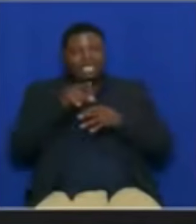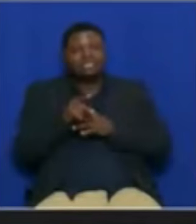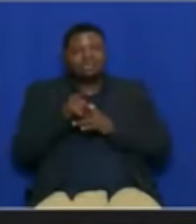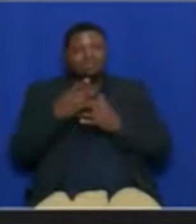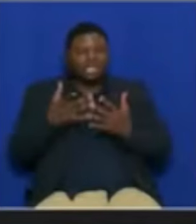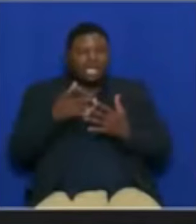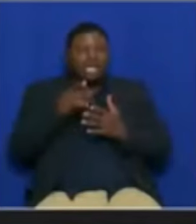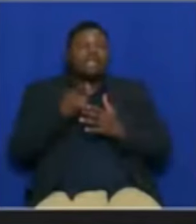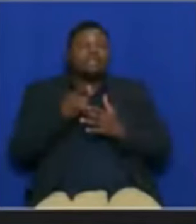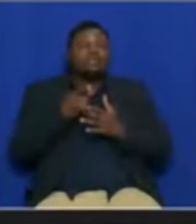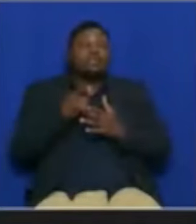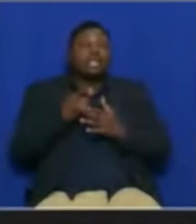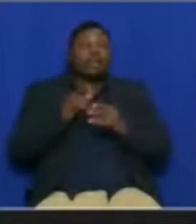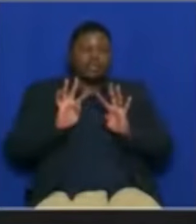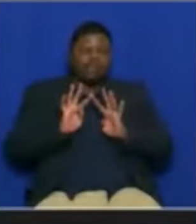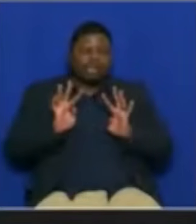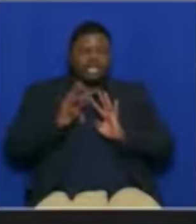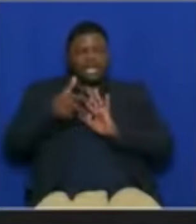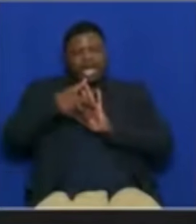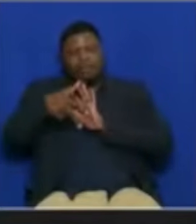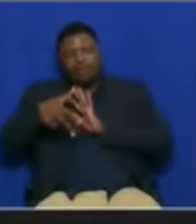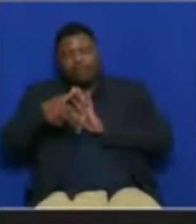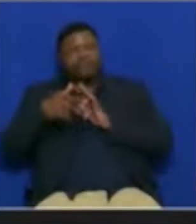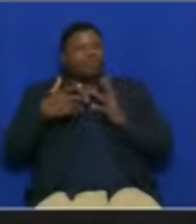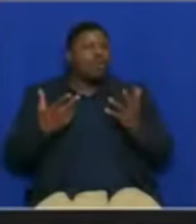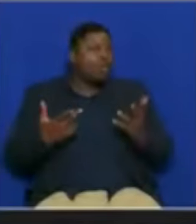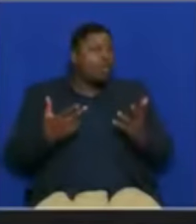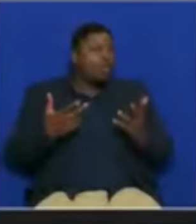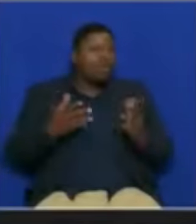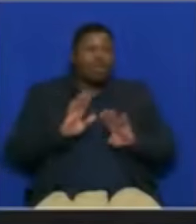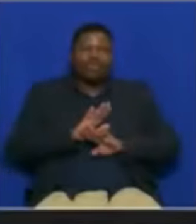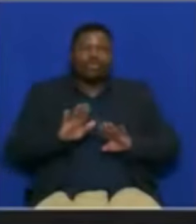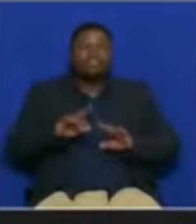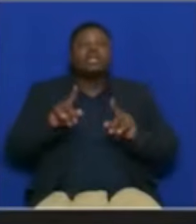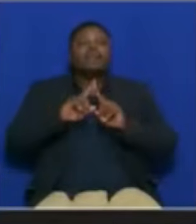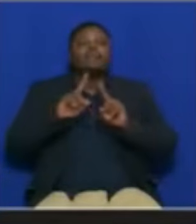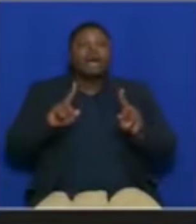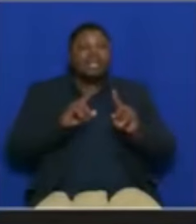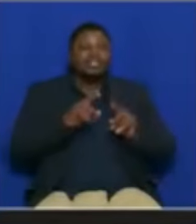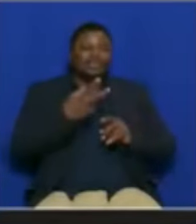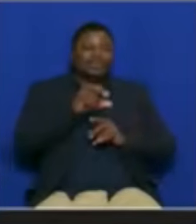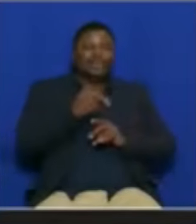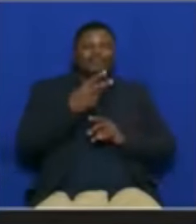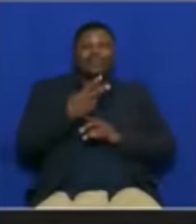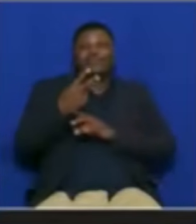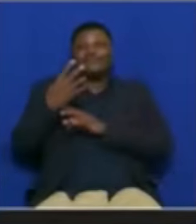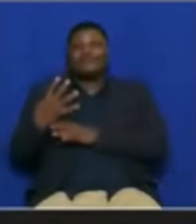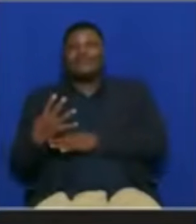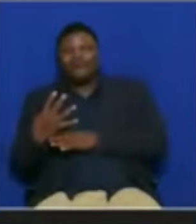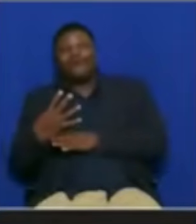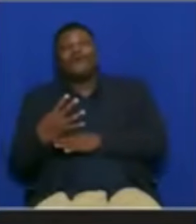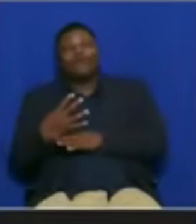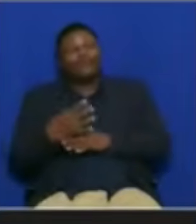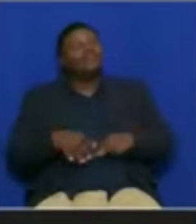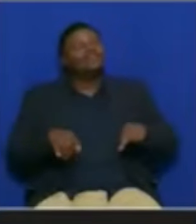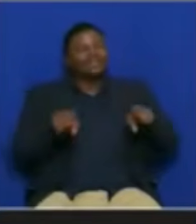same process was followed in 2024, resulting in the appointment of Mrs. Mukwele. So would you agree